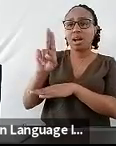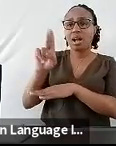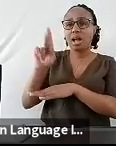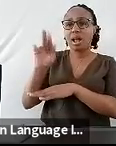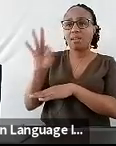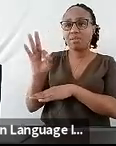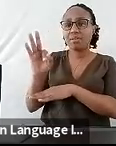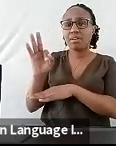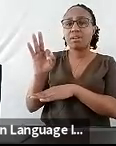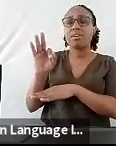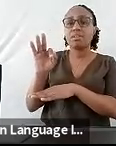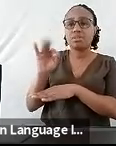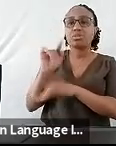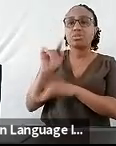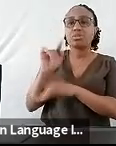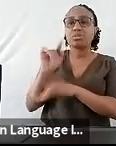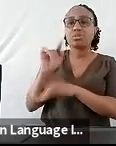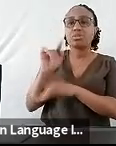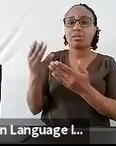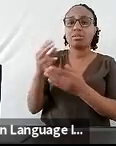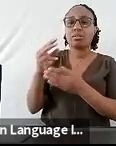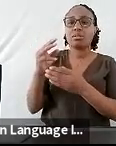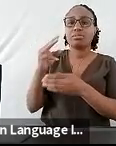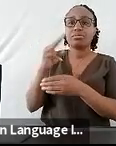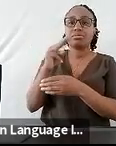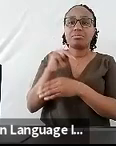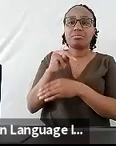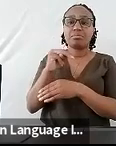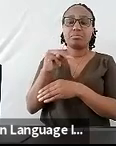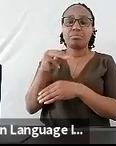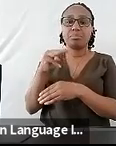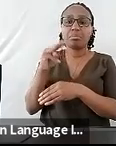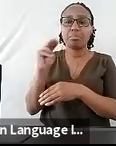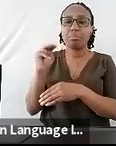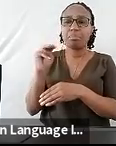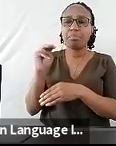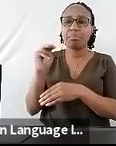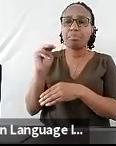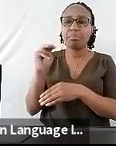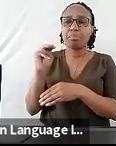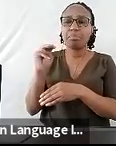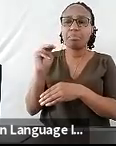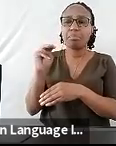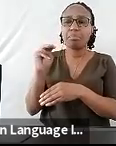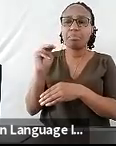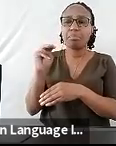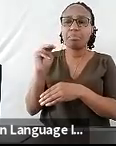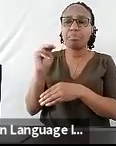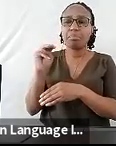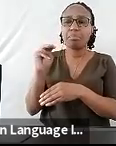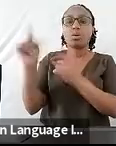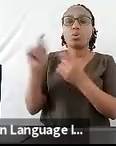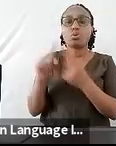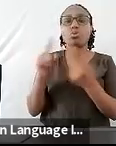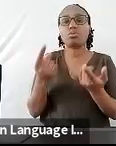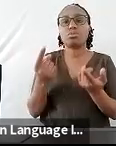Mexico, because Haiti is an island. So they get to Mexico, that's how they get to Florida. Exactly the same context, you know, desperate people, there's